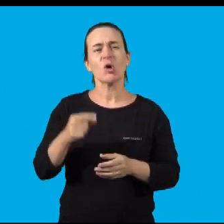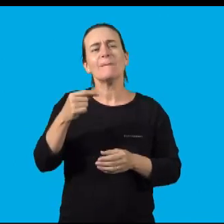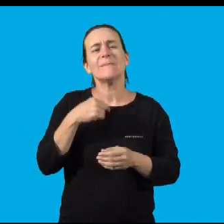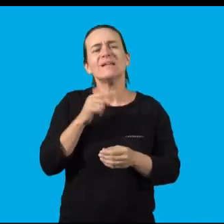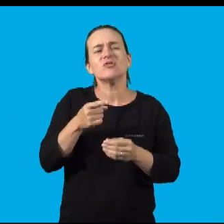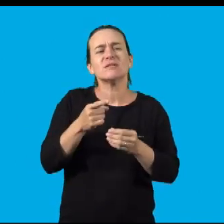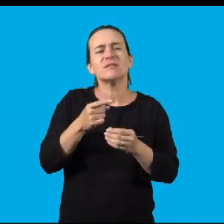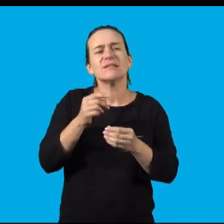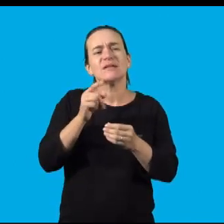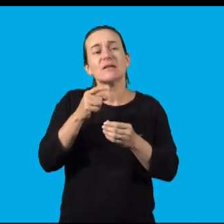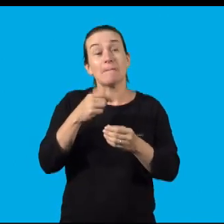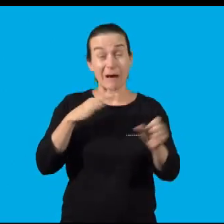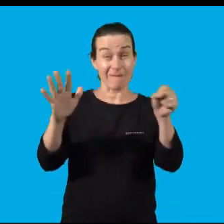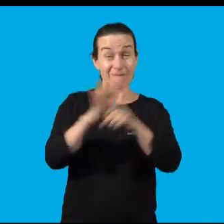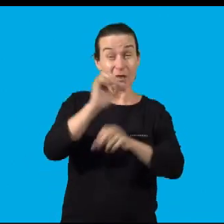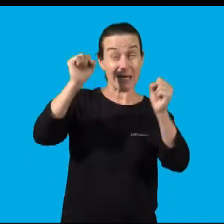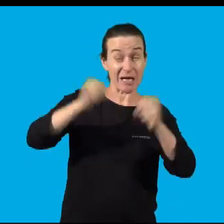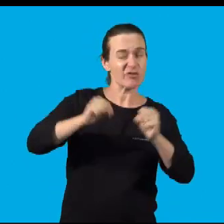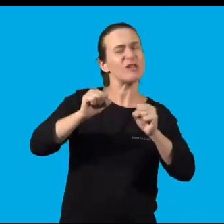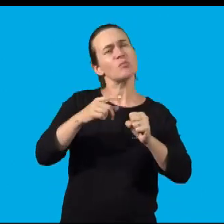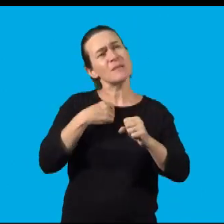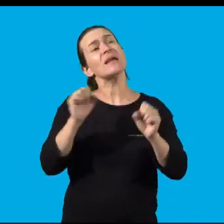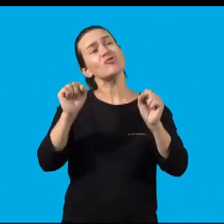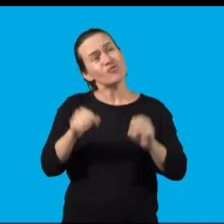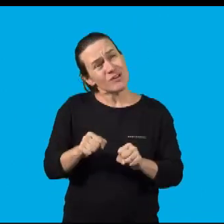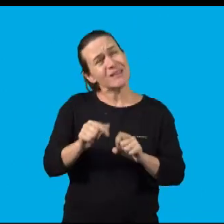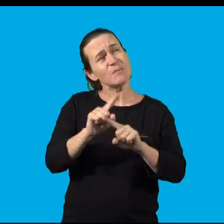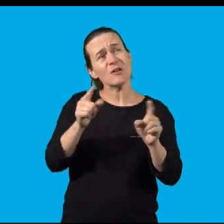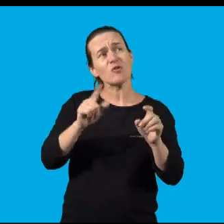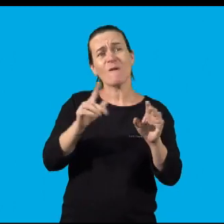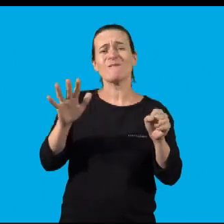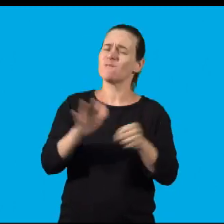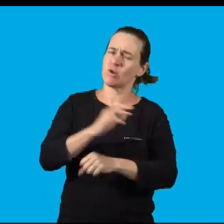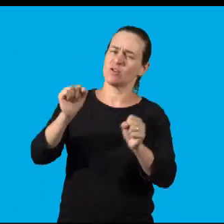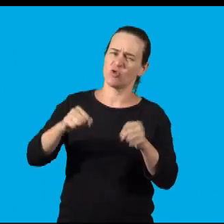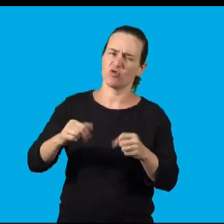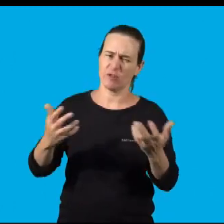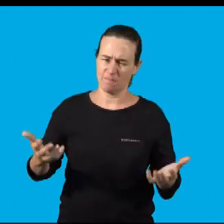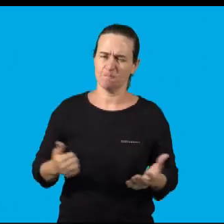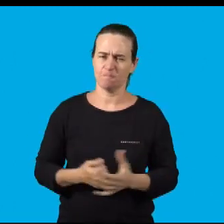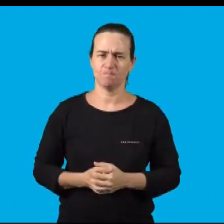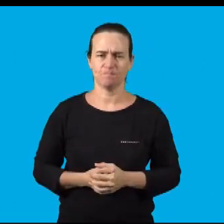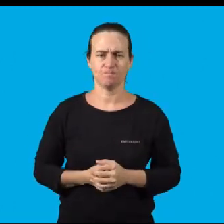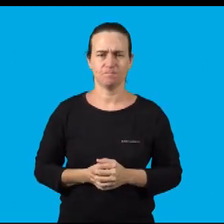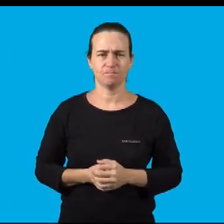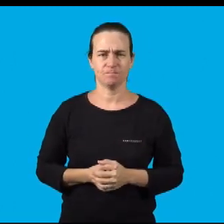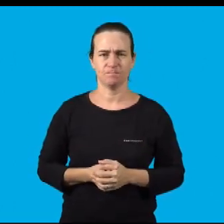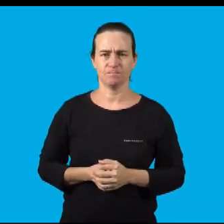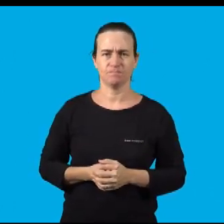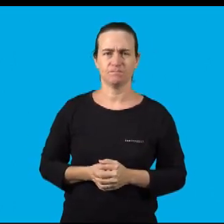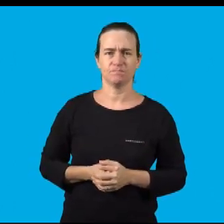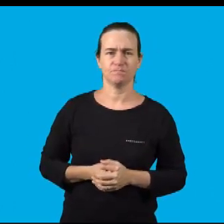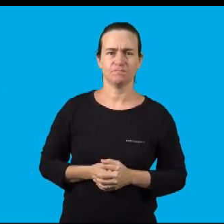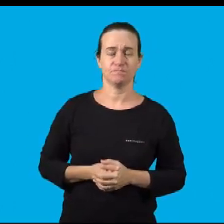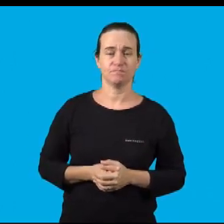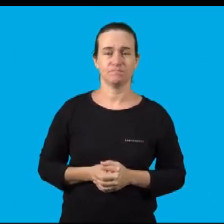only partially agreeing with this statement that his downfall is caused by a